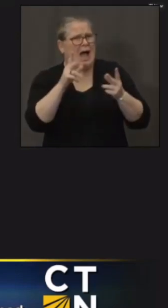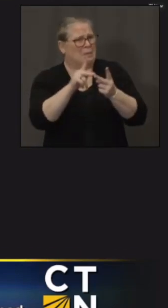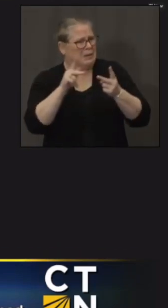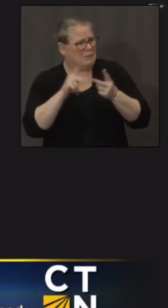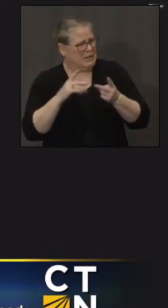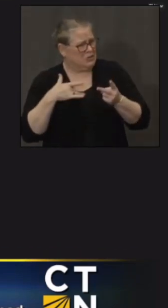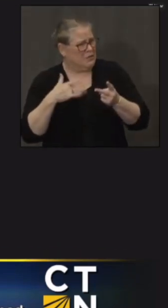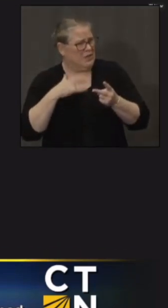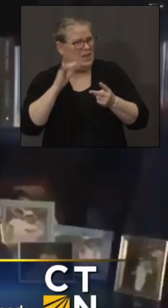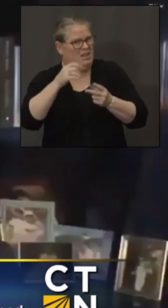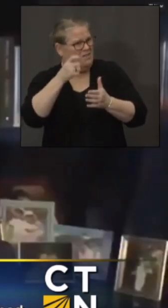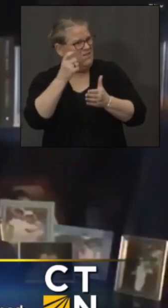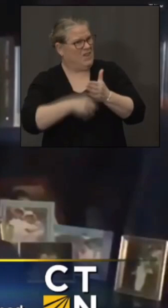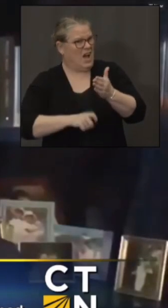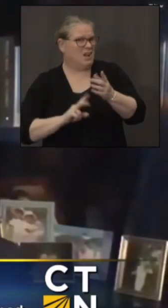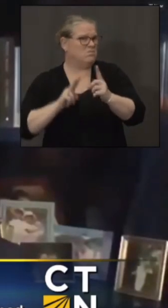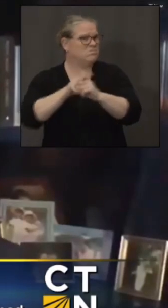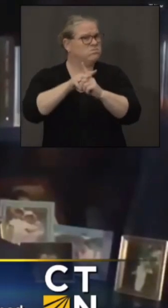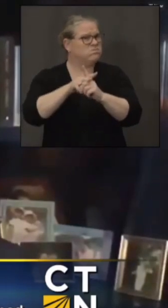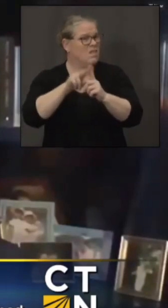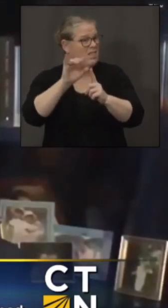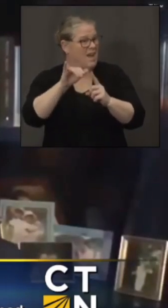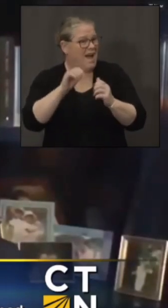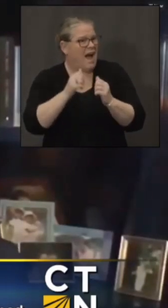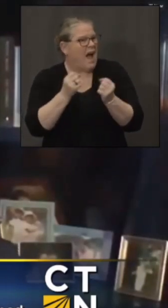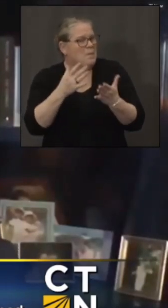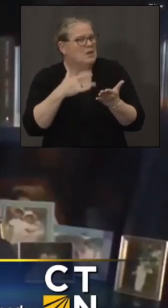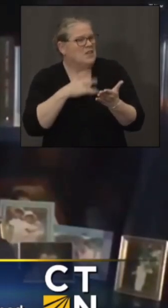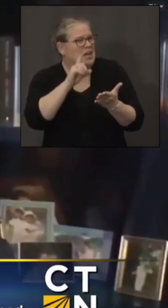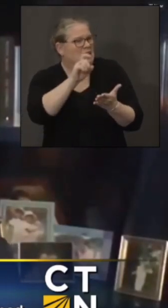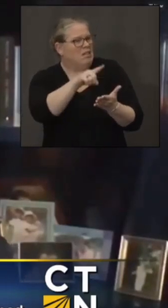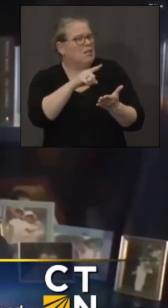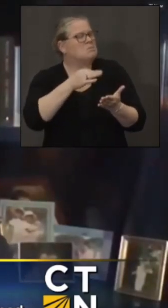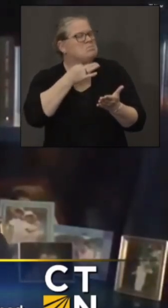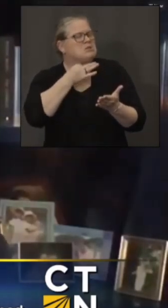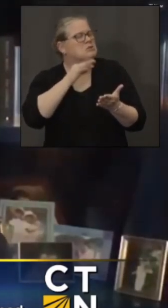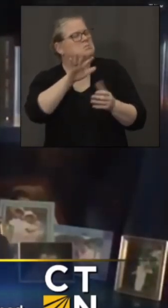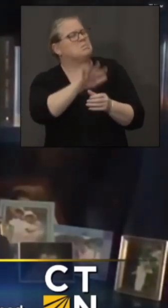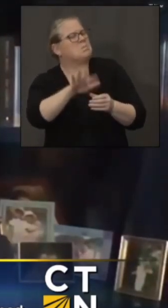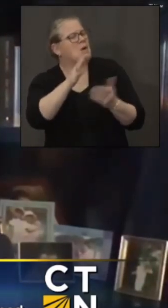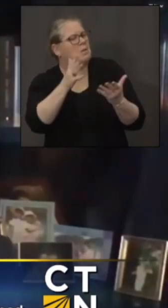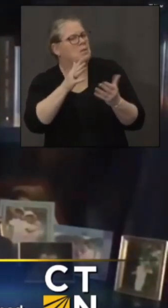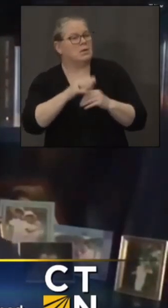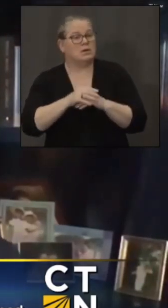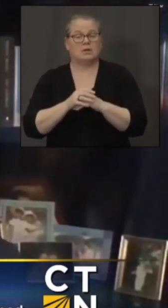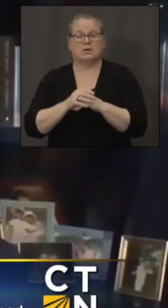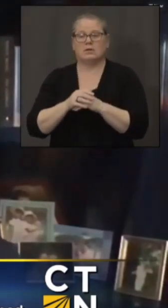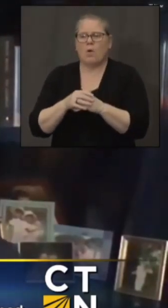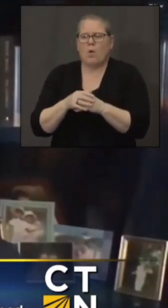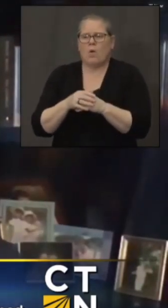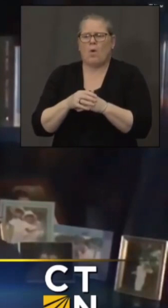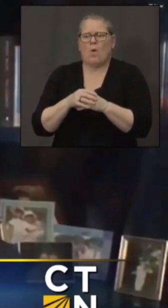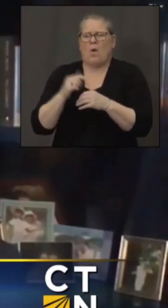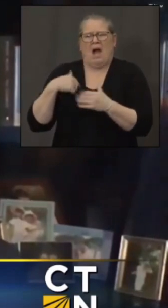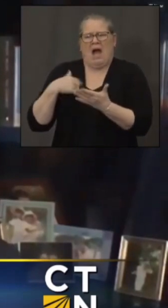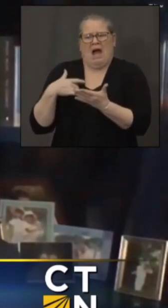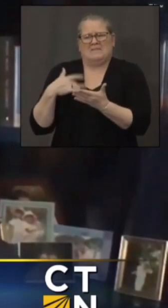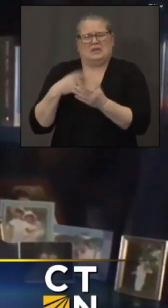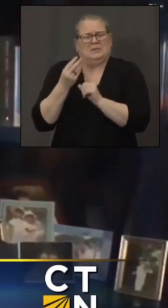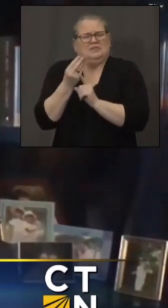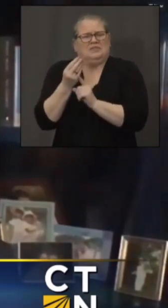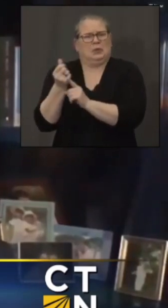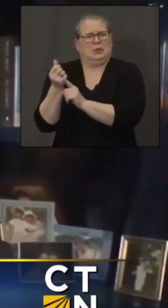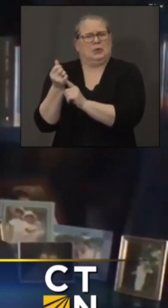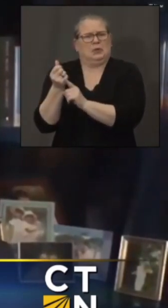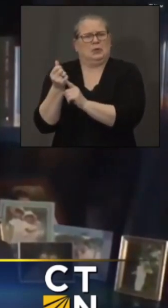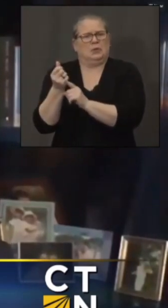many. John, I think it's very few. As you know, even on our $100 mask, it's, what is it, a dozen? It's not